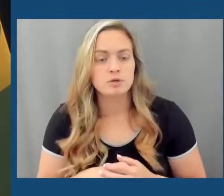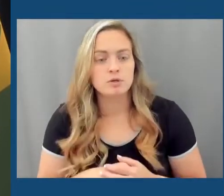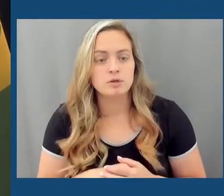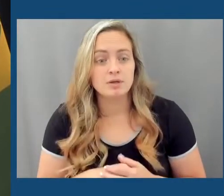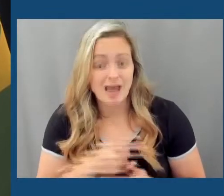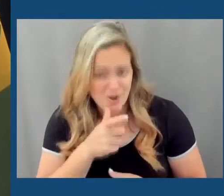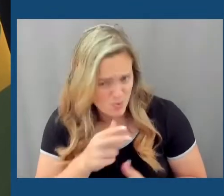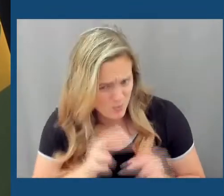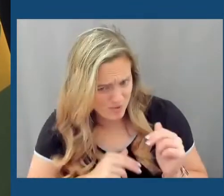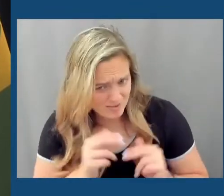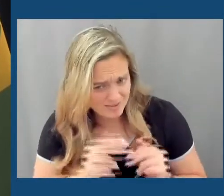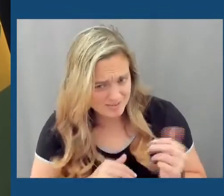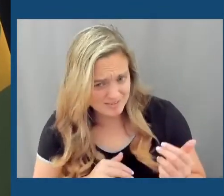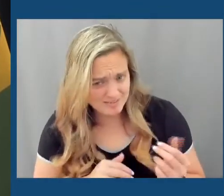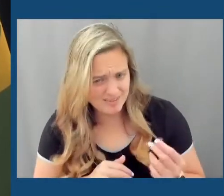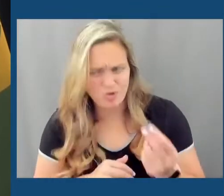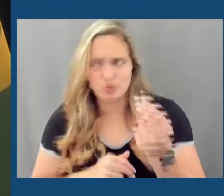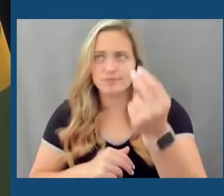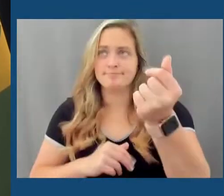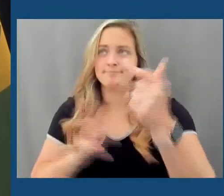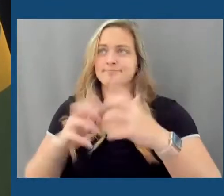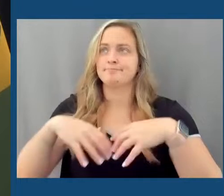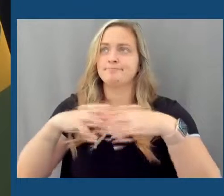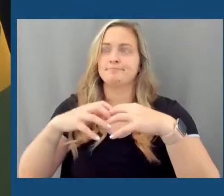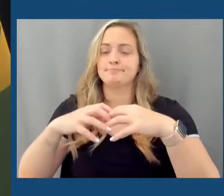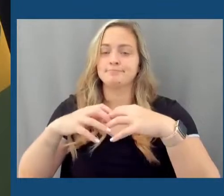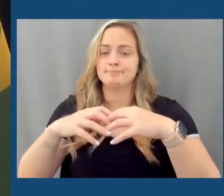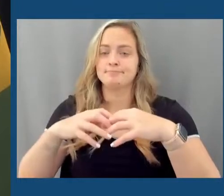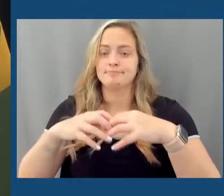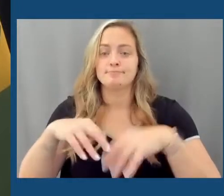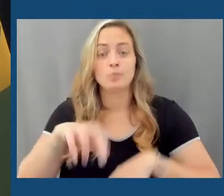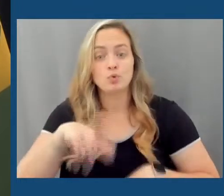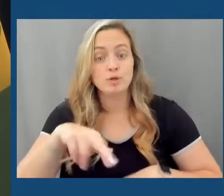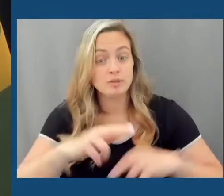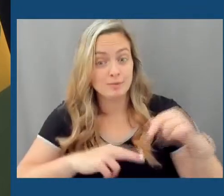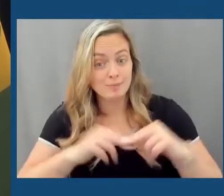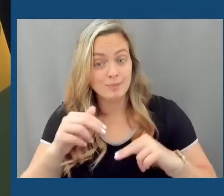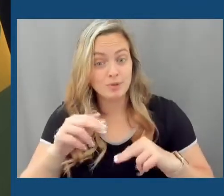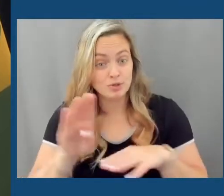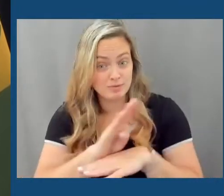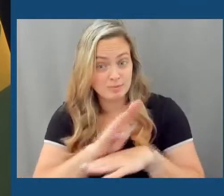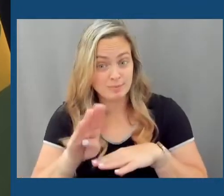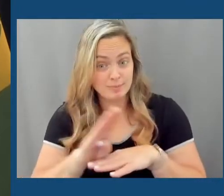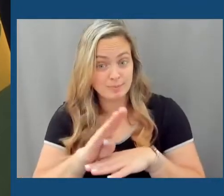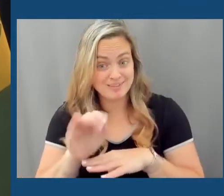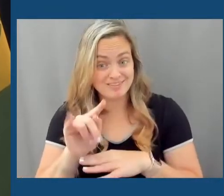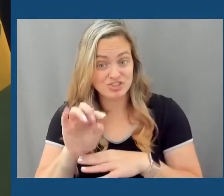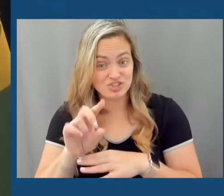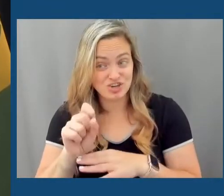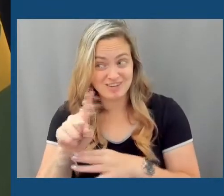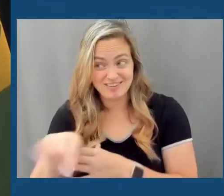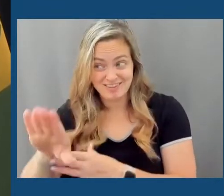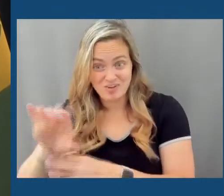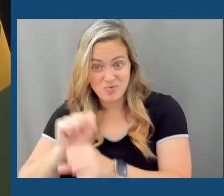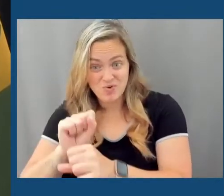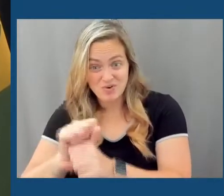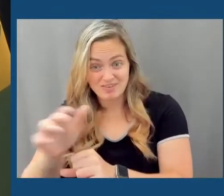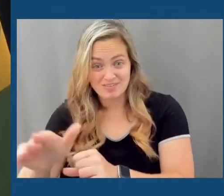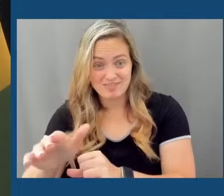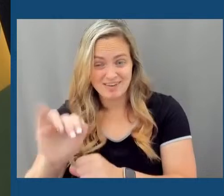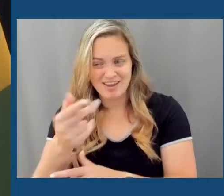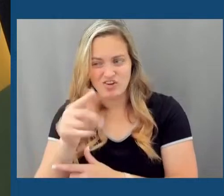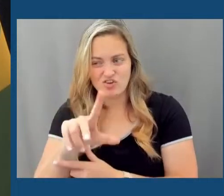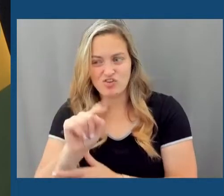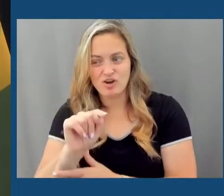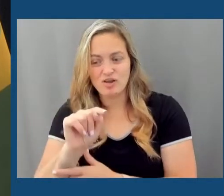these, right? They don't just get built when you want them to build. The Rochester Building and Construction Trades. Let's give them a round of applause for their work. And Grant Malone, who's here